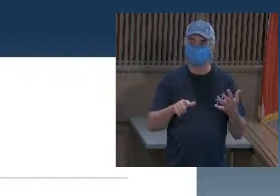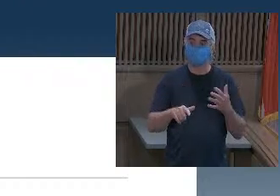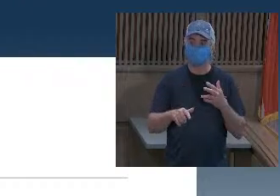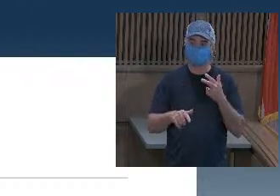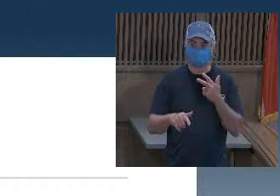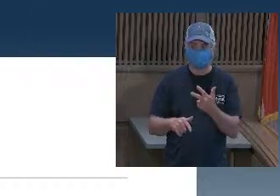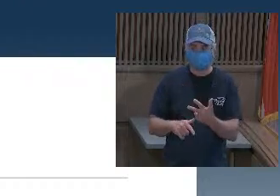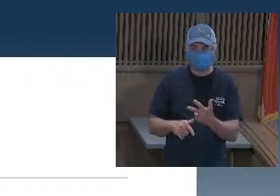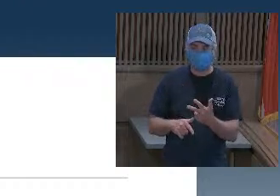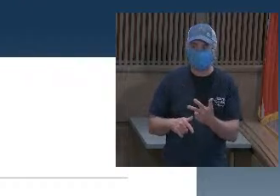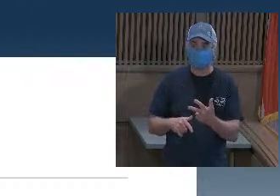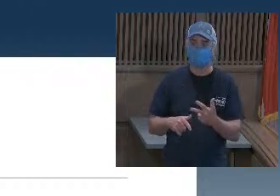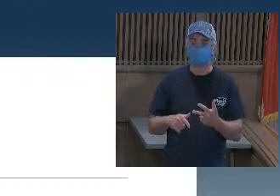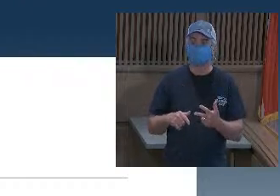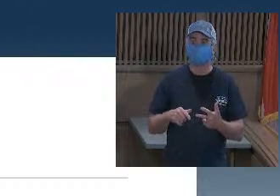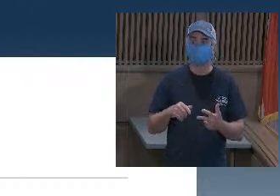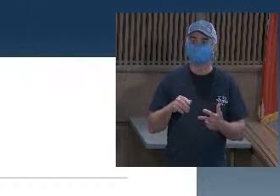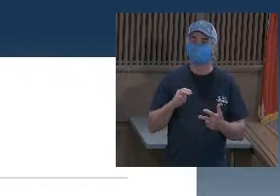the vaccine.